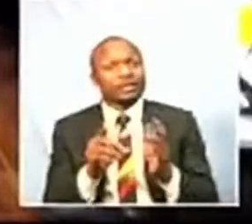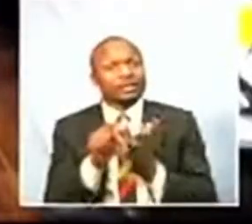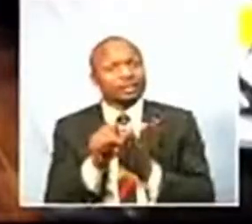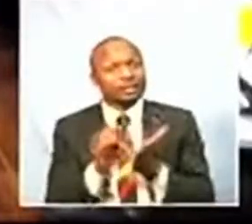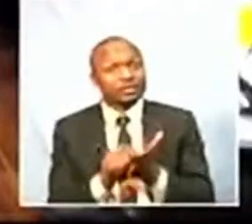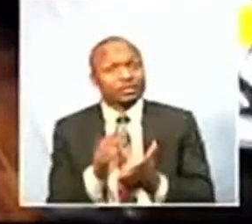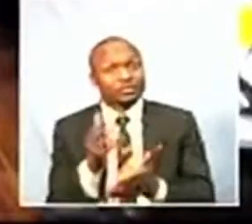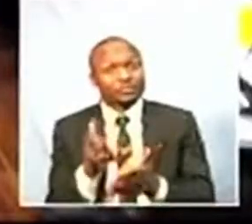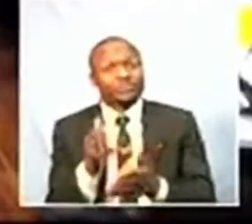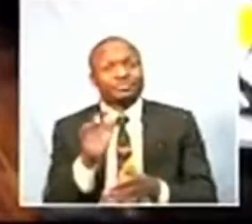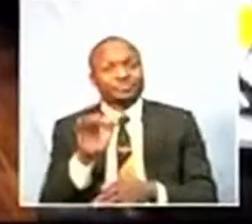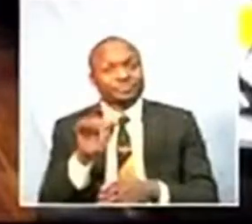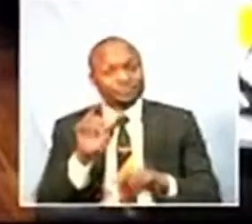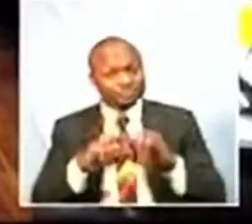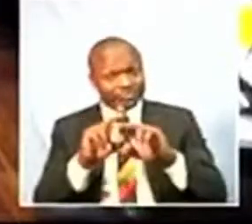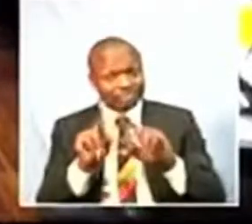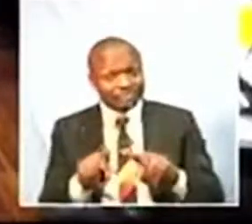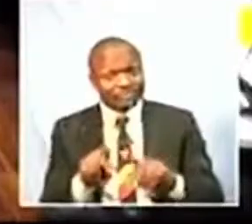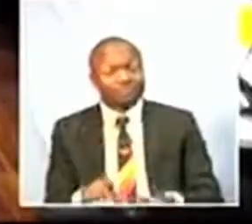Yes, Chair.